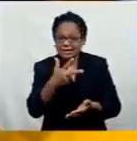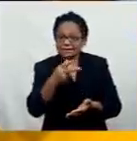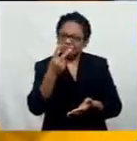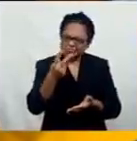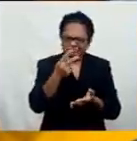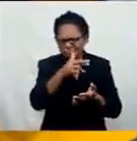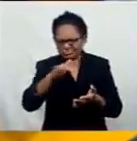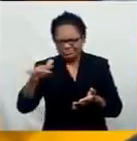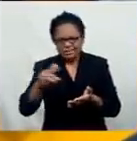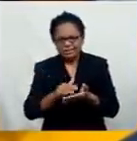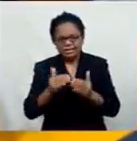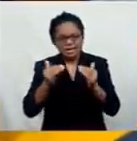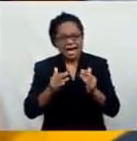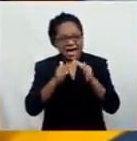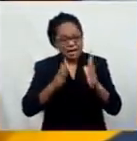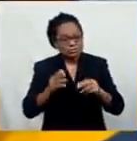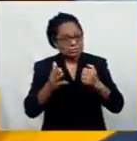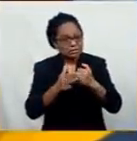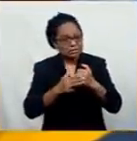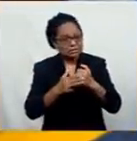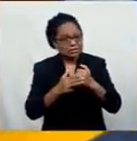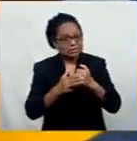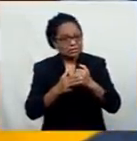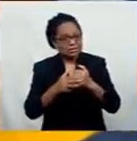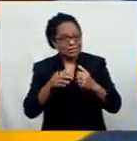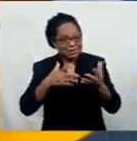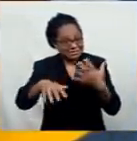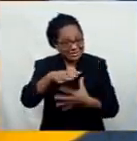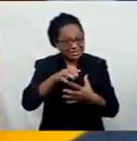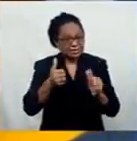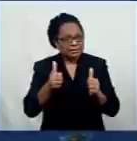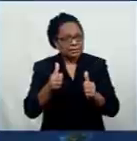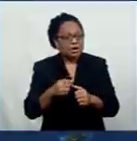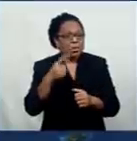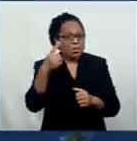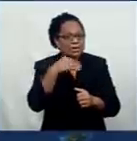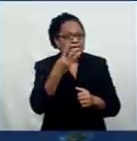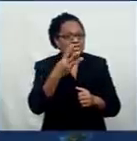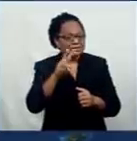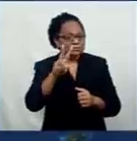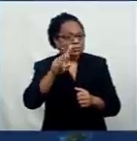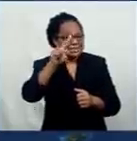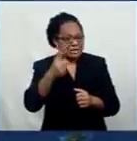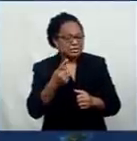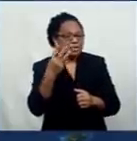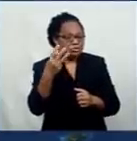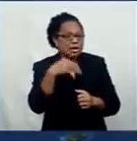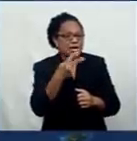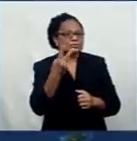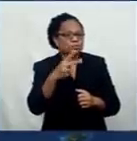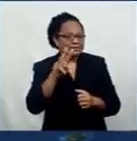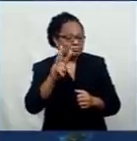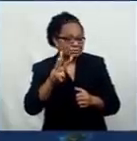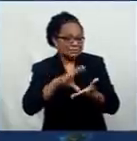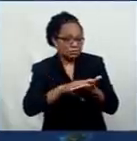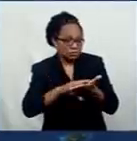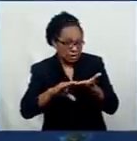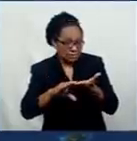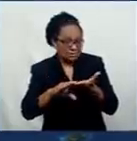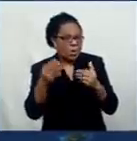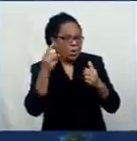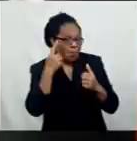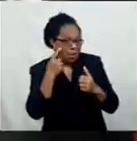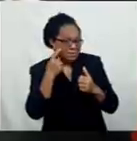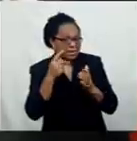$61,847, house repair following a cyclone amounting to $132,323, water